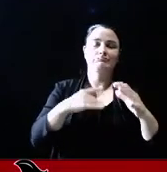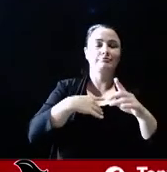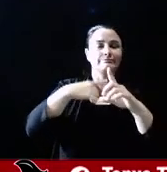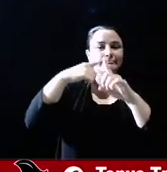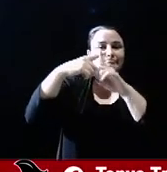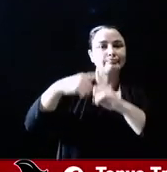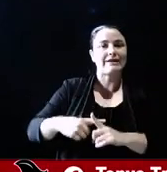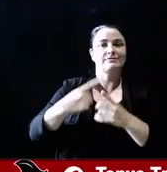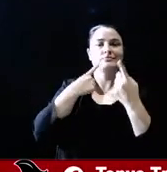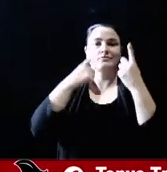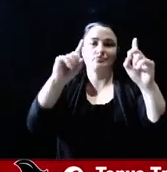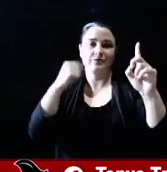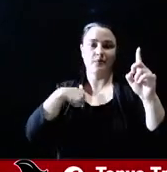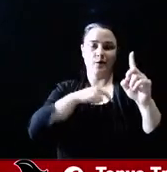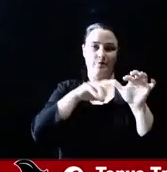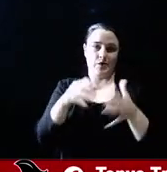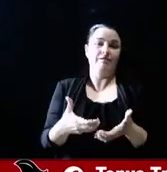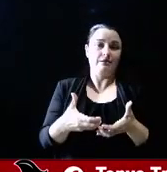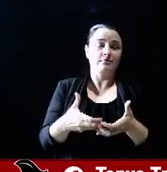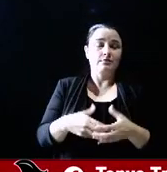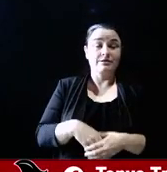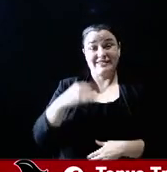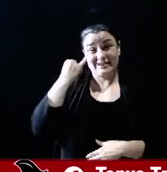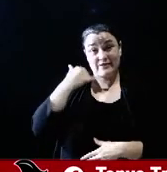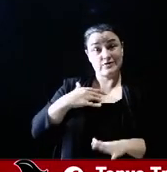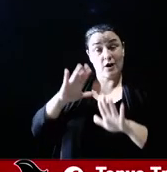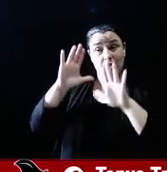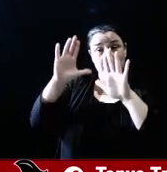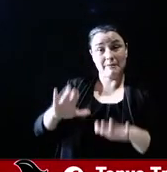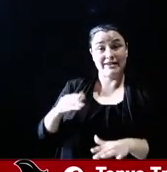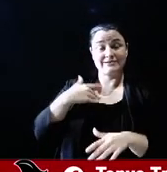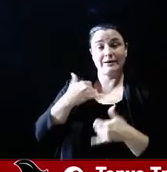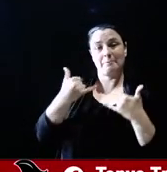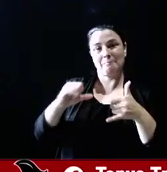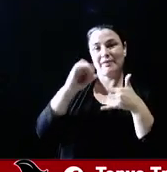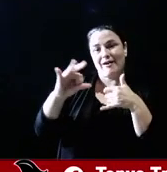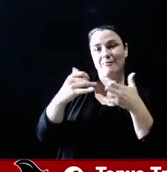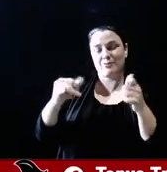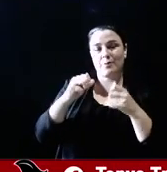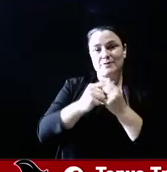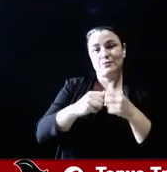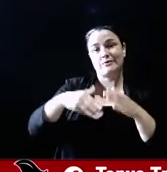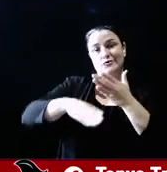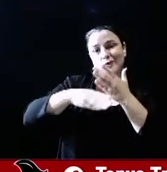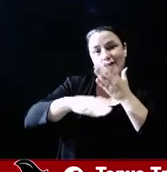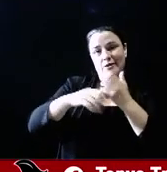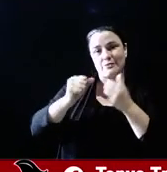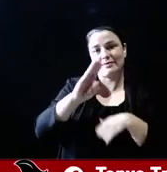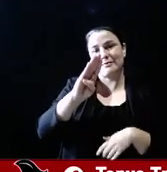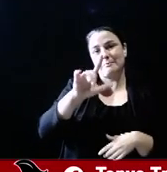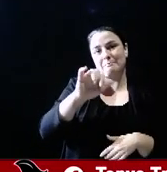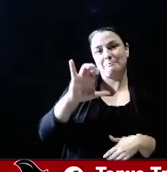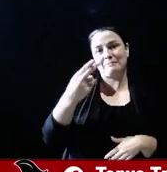2021. Whether it be our outstanding playoff performances in soccer with the Bleach Boys, the football team that defied